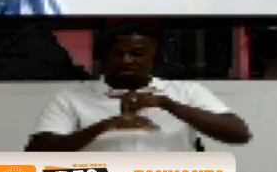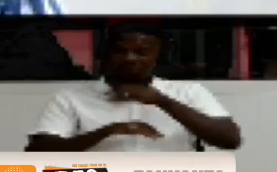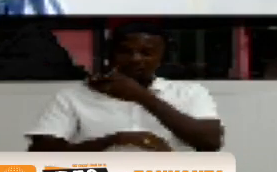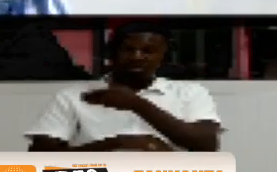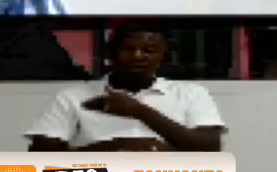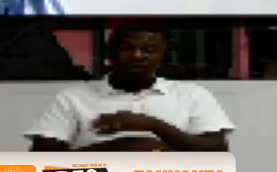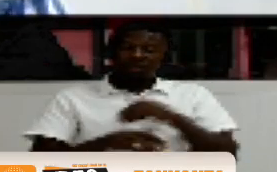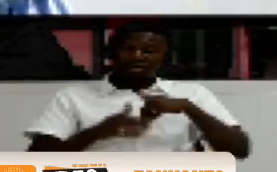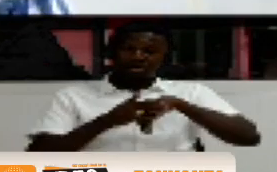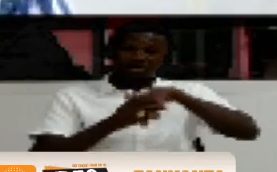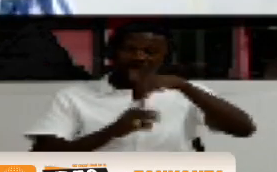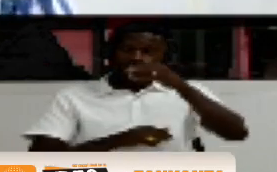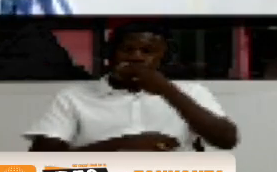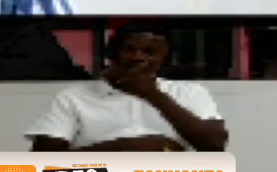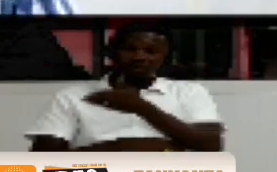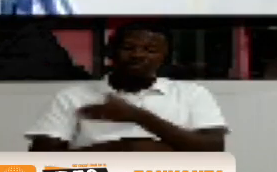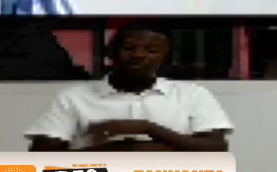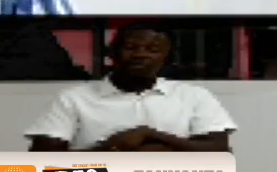there outside.